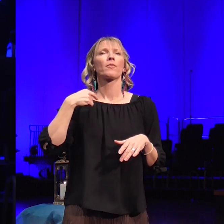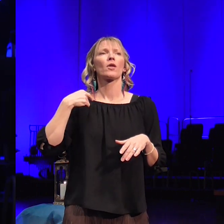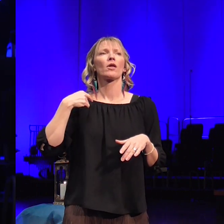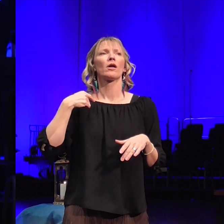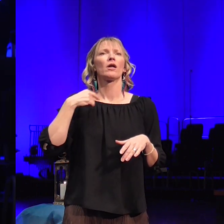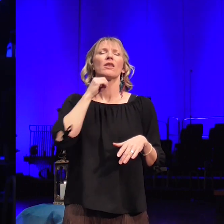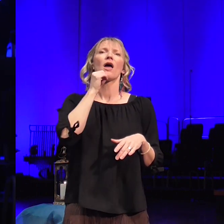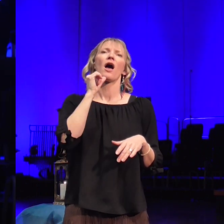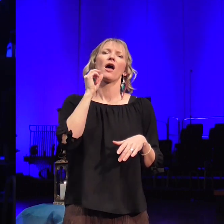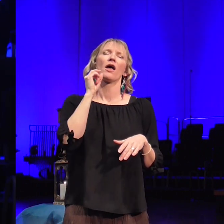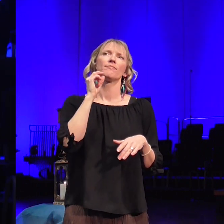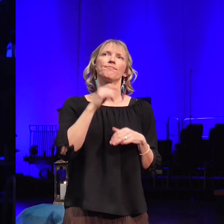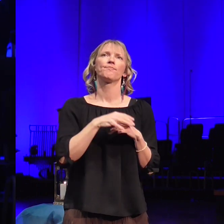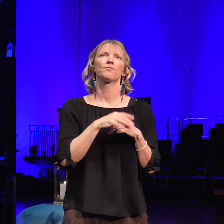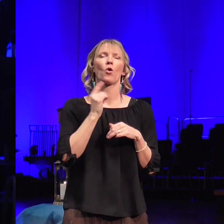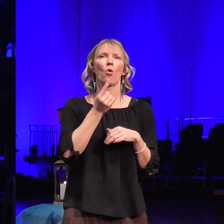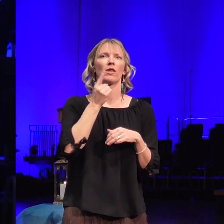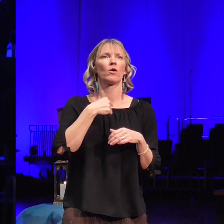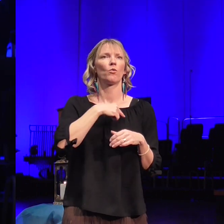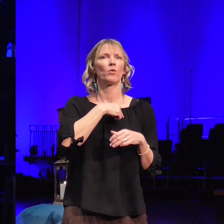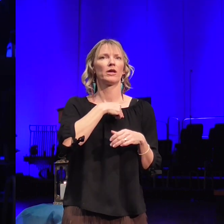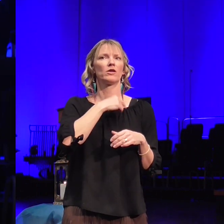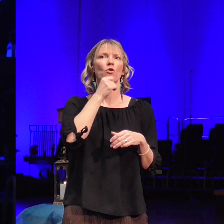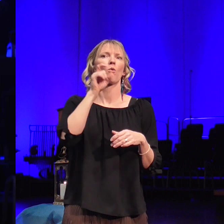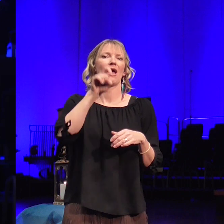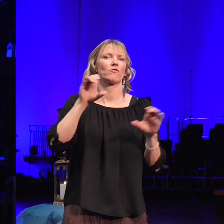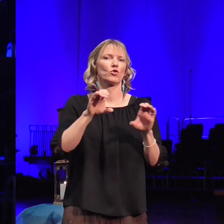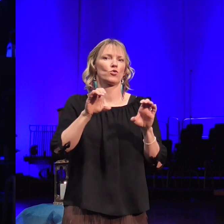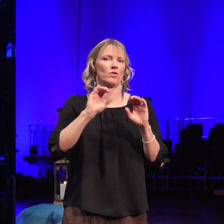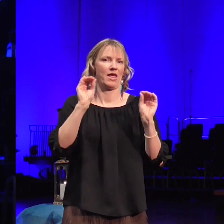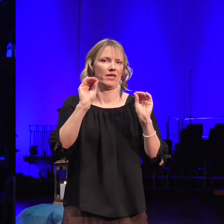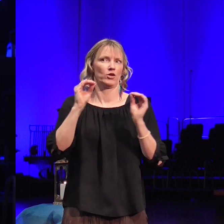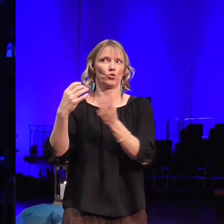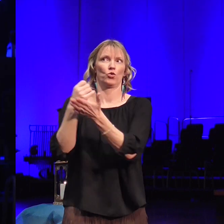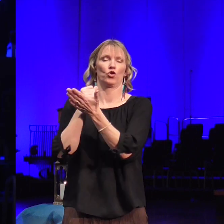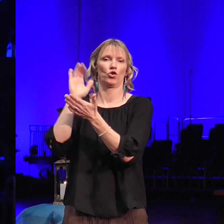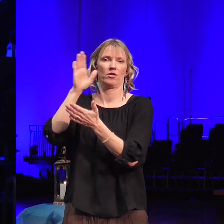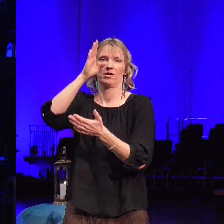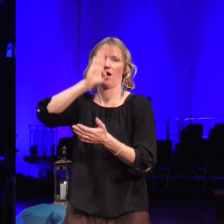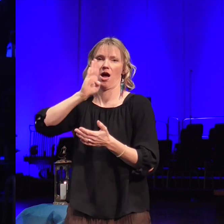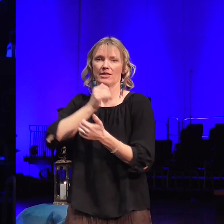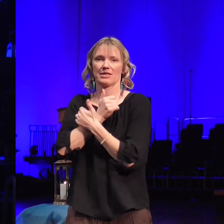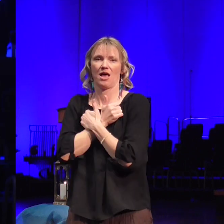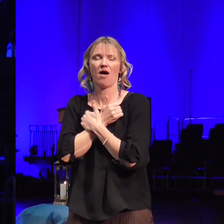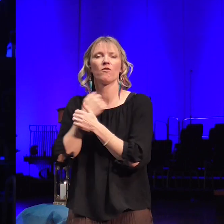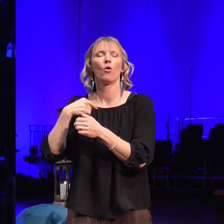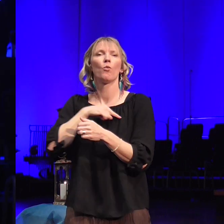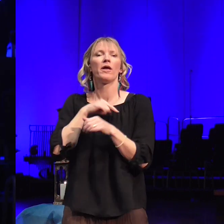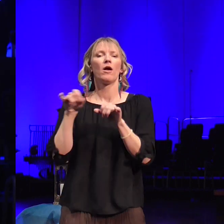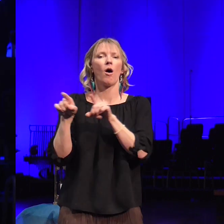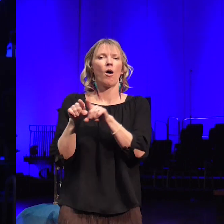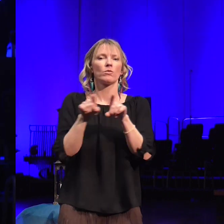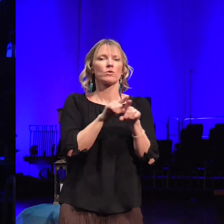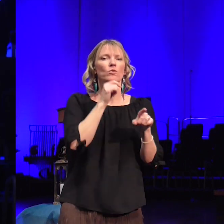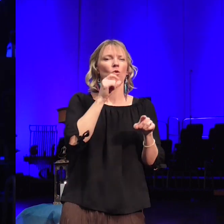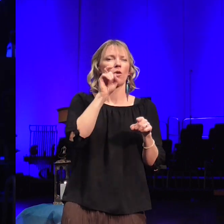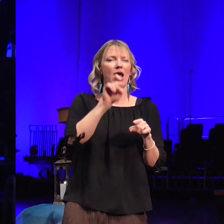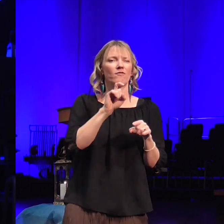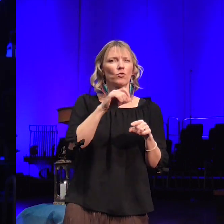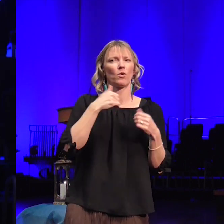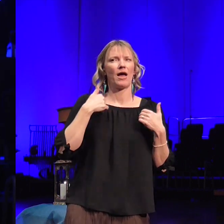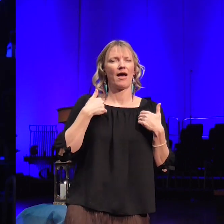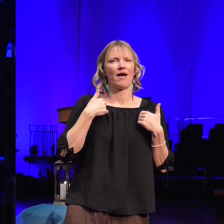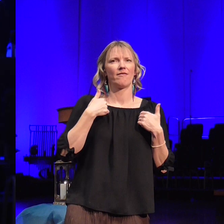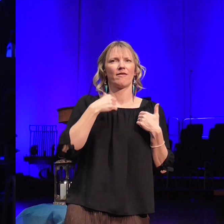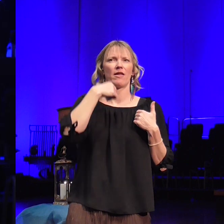not only do we not have to do anything to earn God's love, but we don't have to have another medium. We don't have to have a person